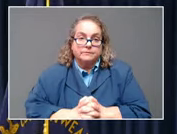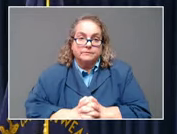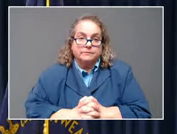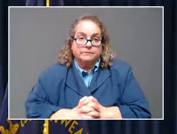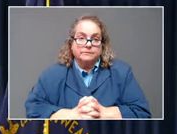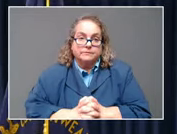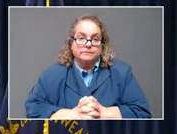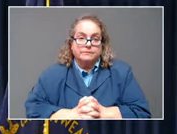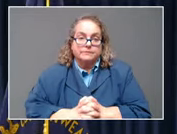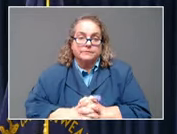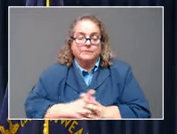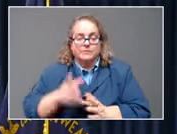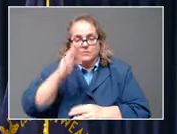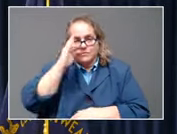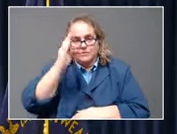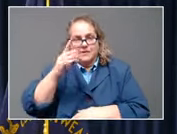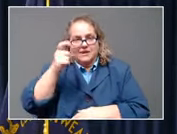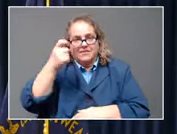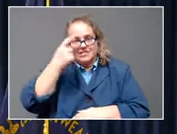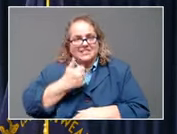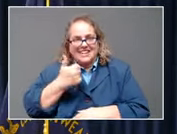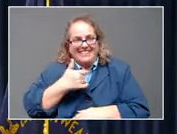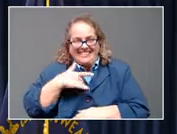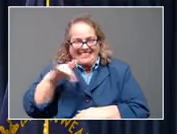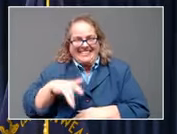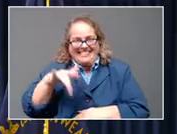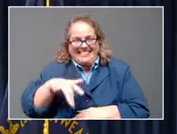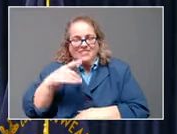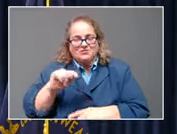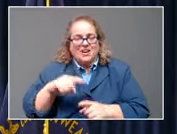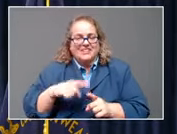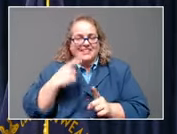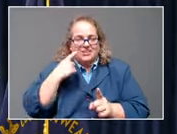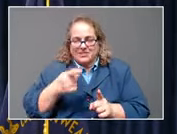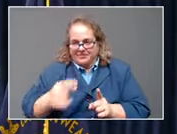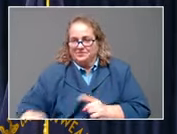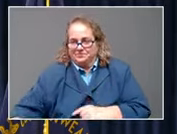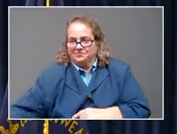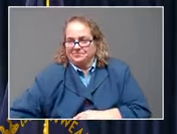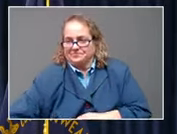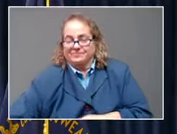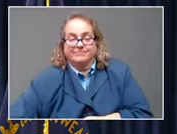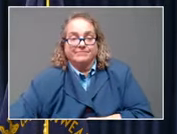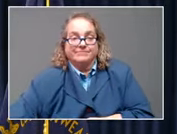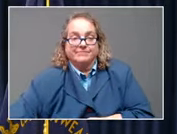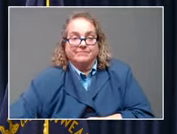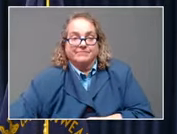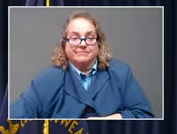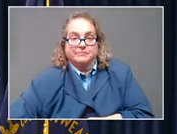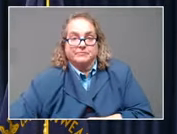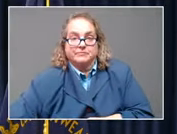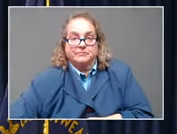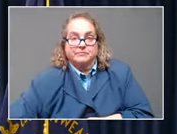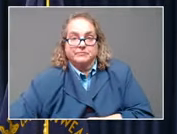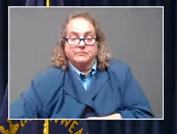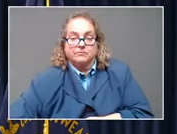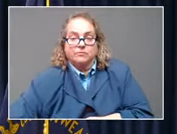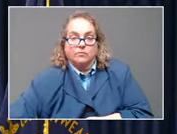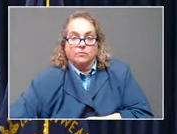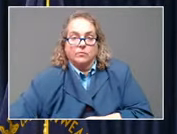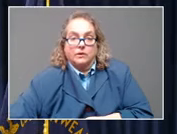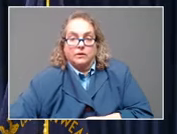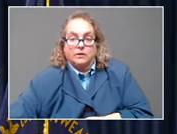All right, couldn't get the unmute button to work just right there. Can you hear me now? I can hear you. All right,